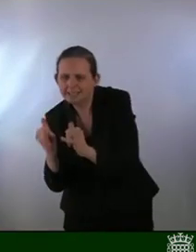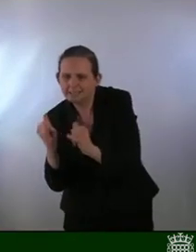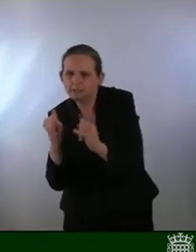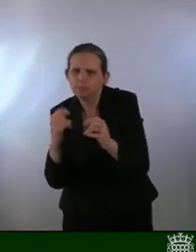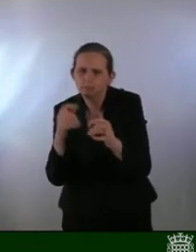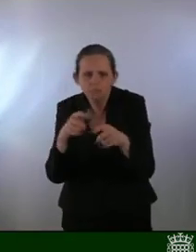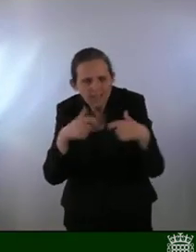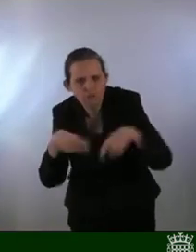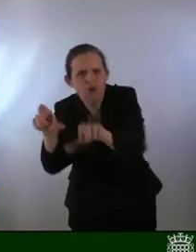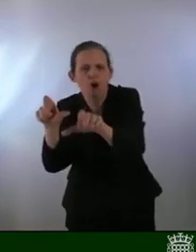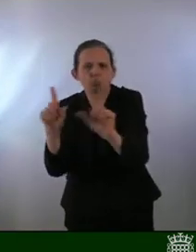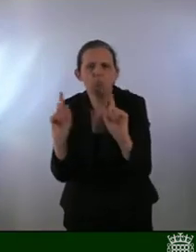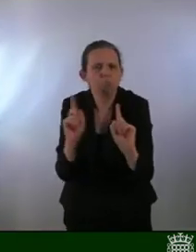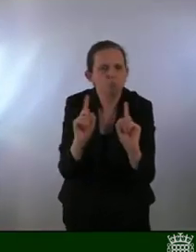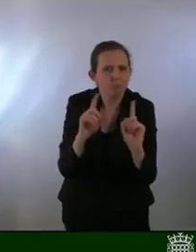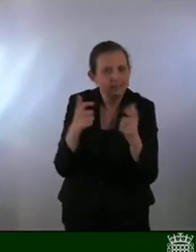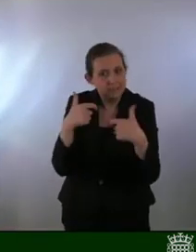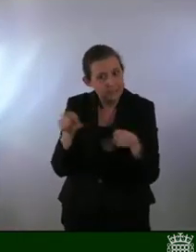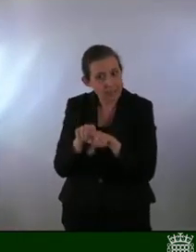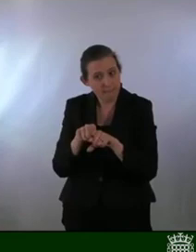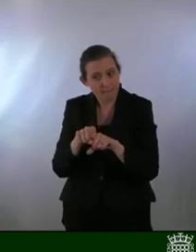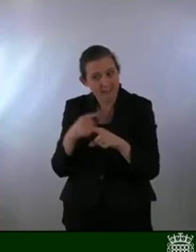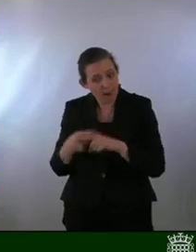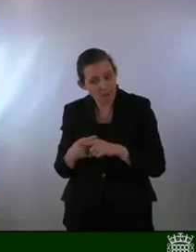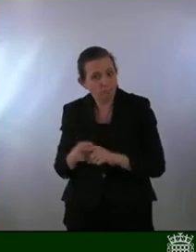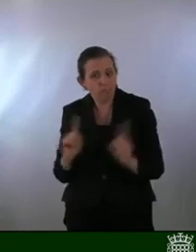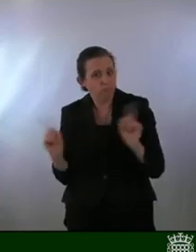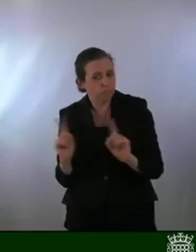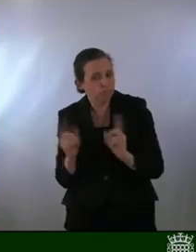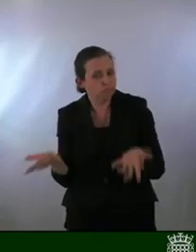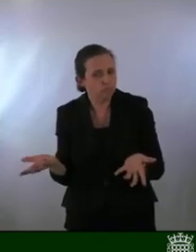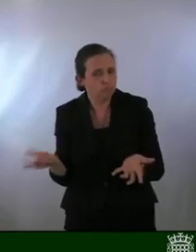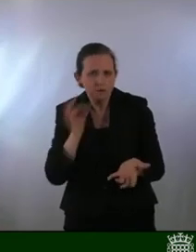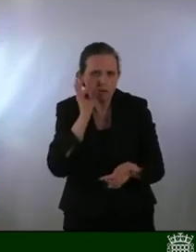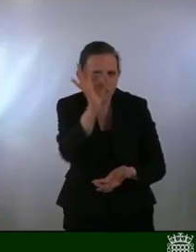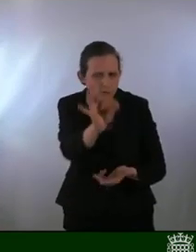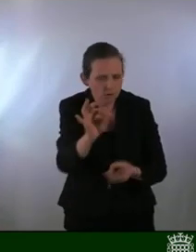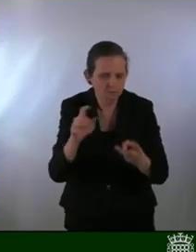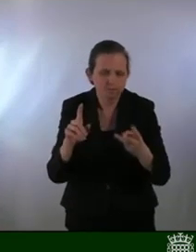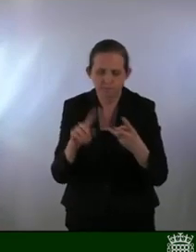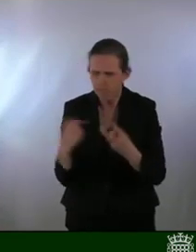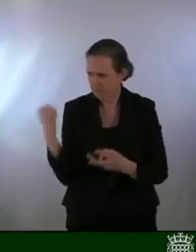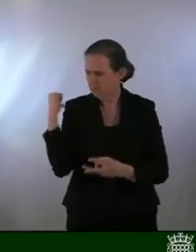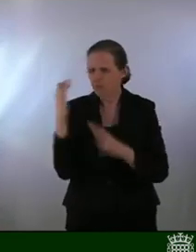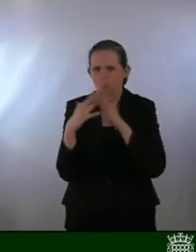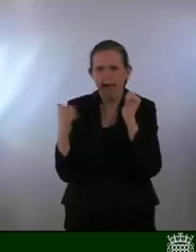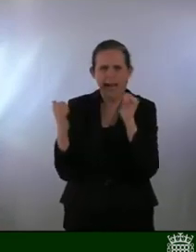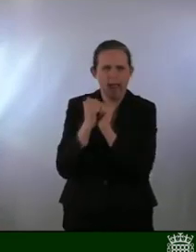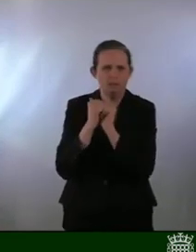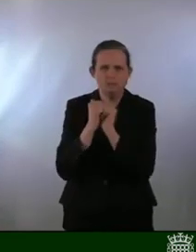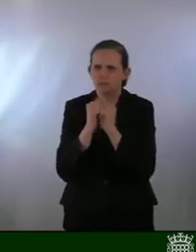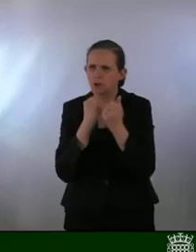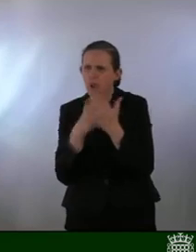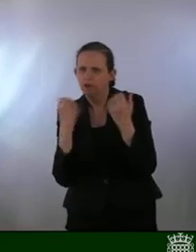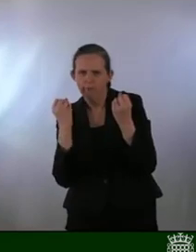is continuing. Will that also be the case here in England? After the confusion over the weekend, and indeed the comments